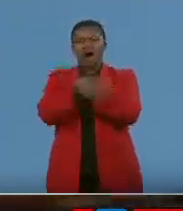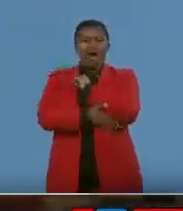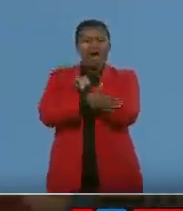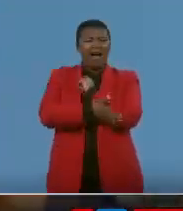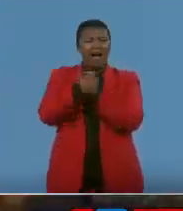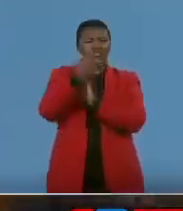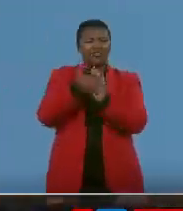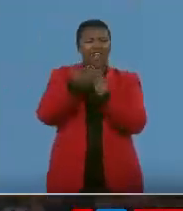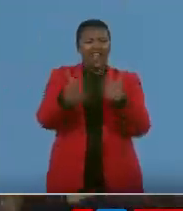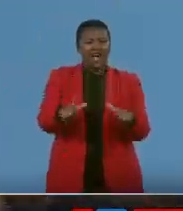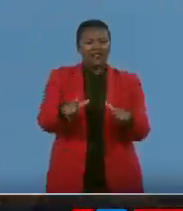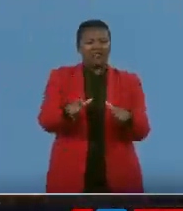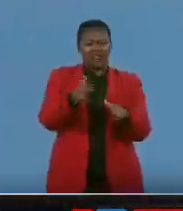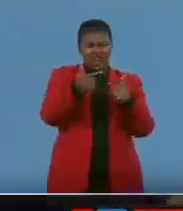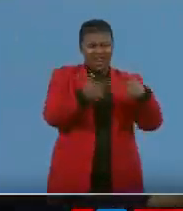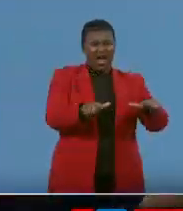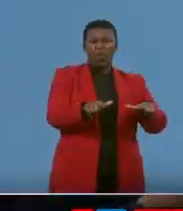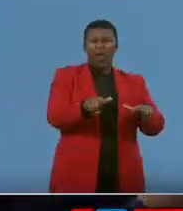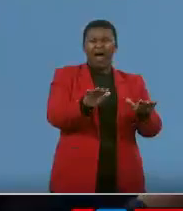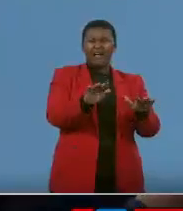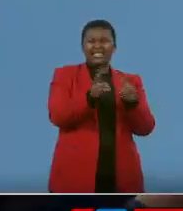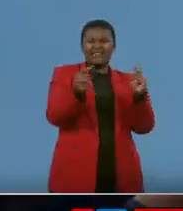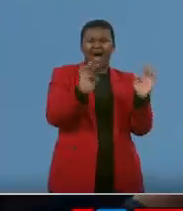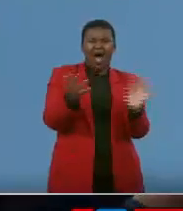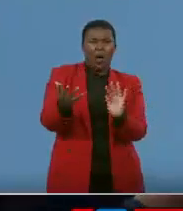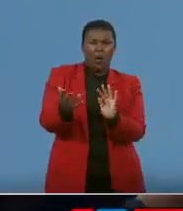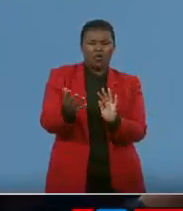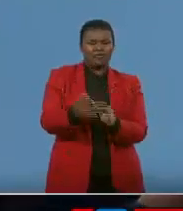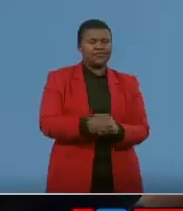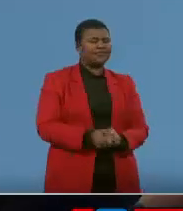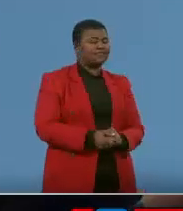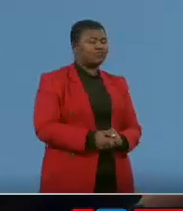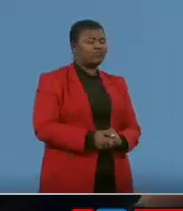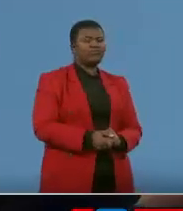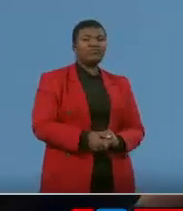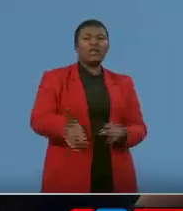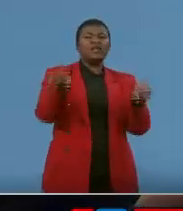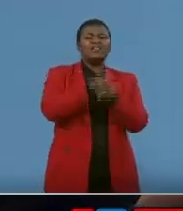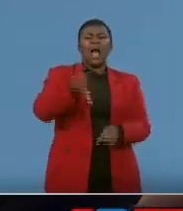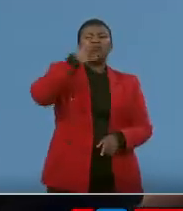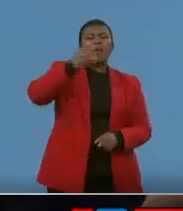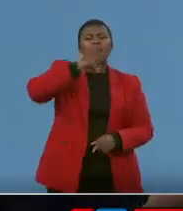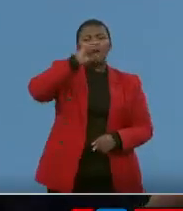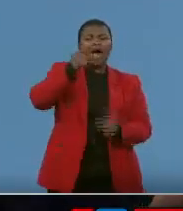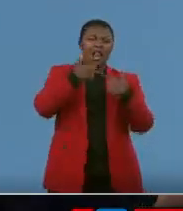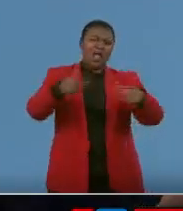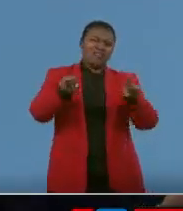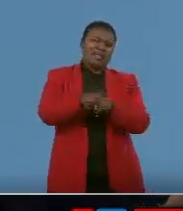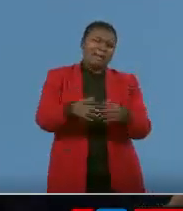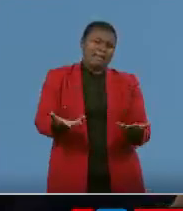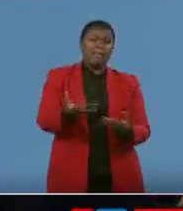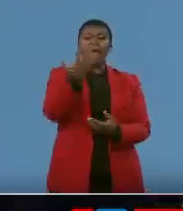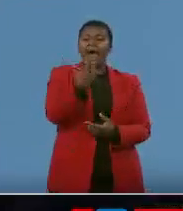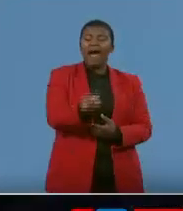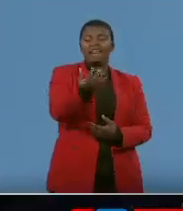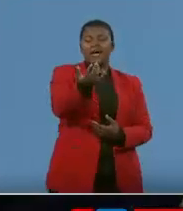want to say styles or languages? I think language is the correct word. How different are we? So it's like spoken languages. There are different spoken languages. We have South